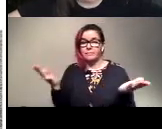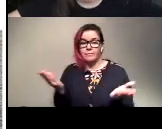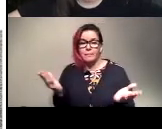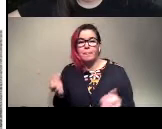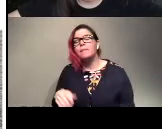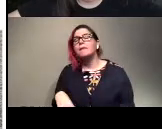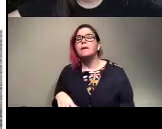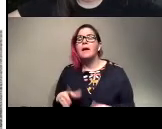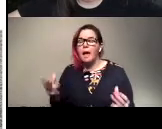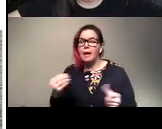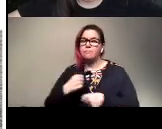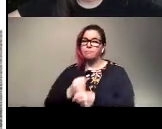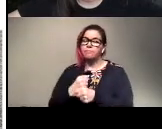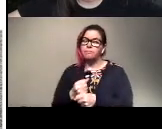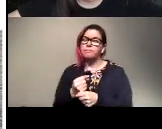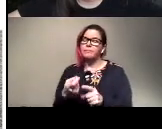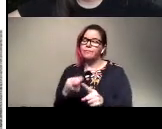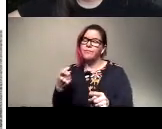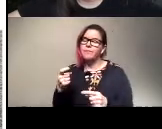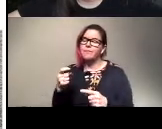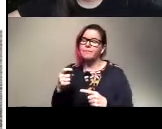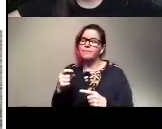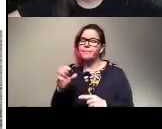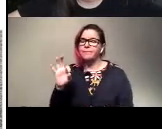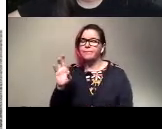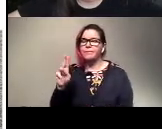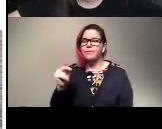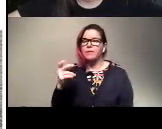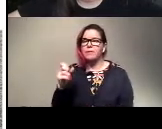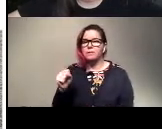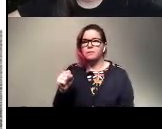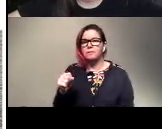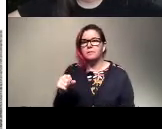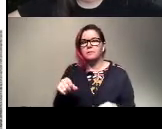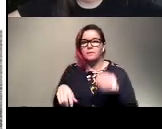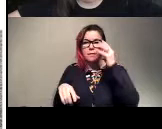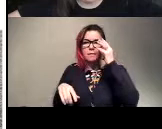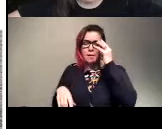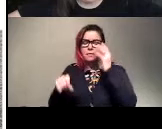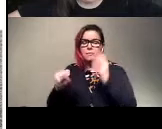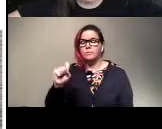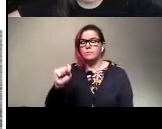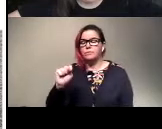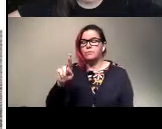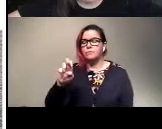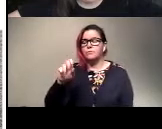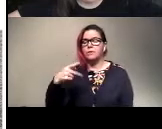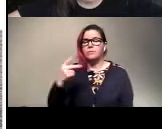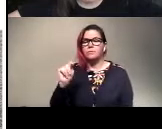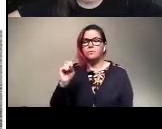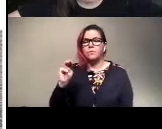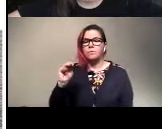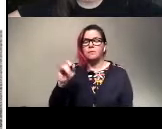put into production was from, this is the classic case of streptomycin. And